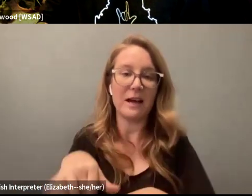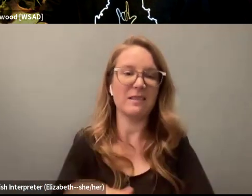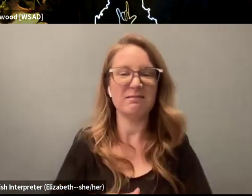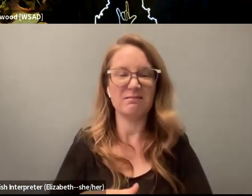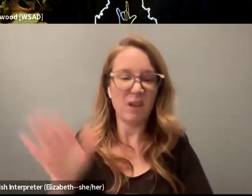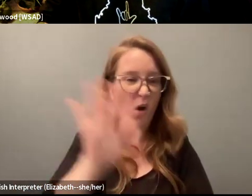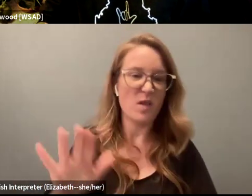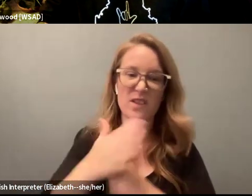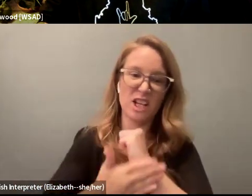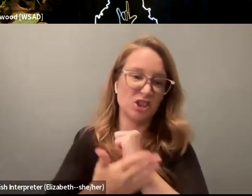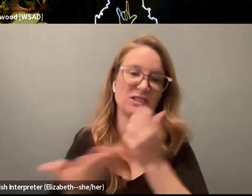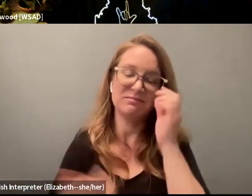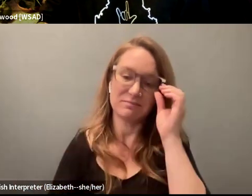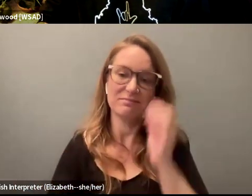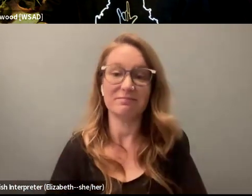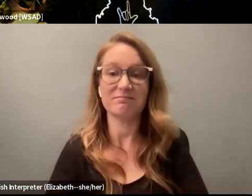across the country.